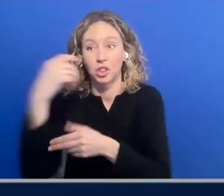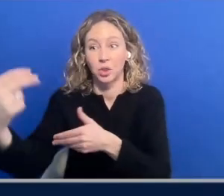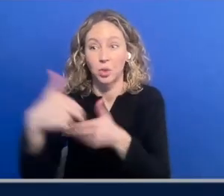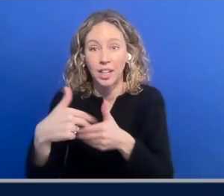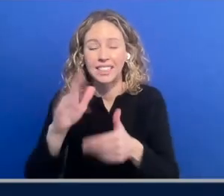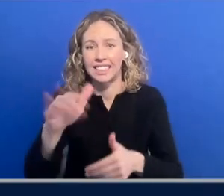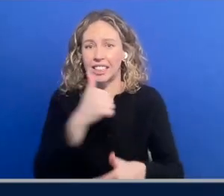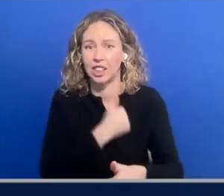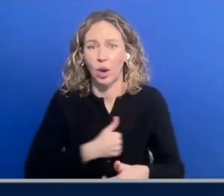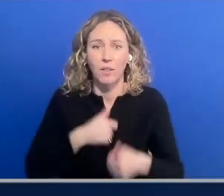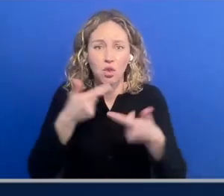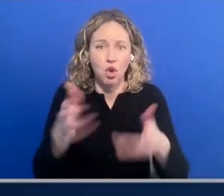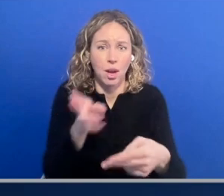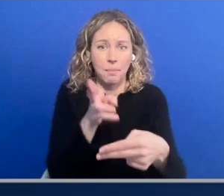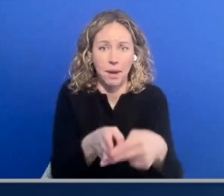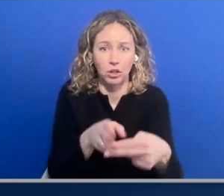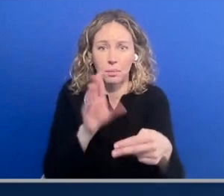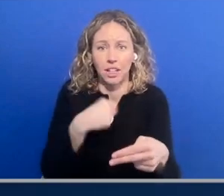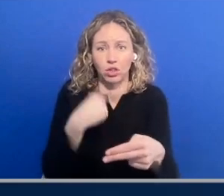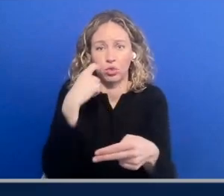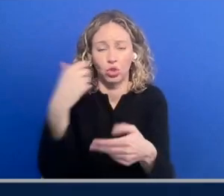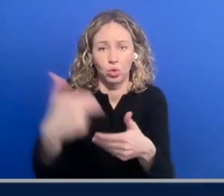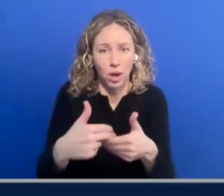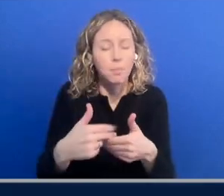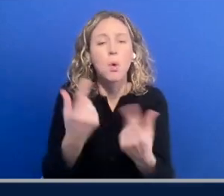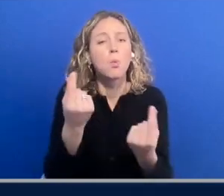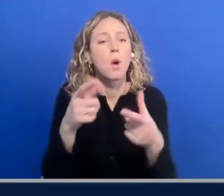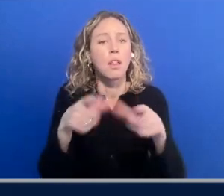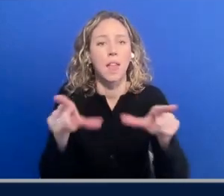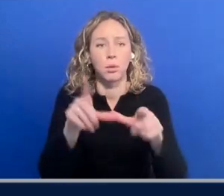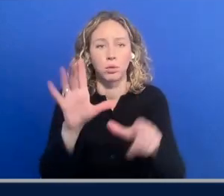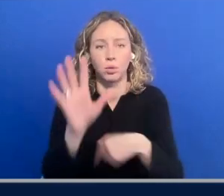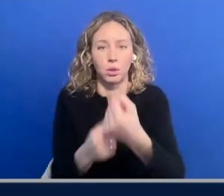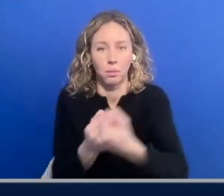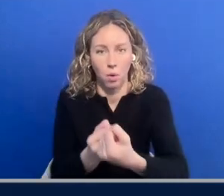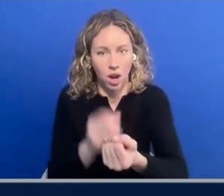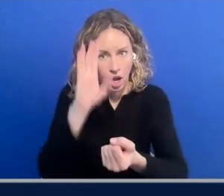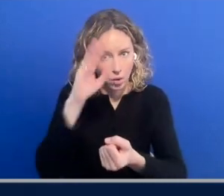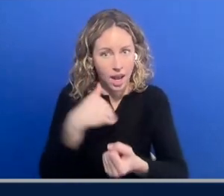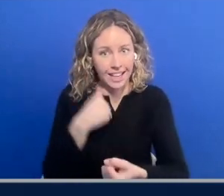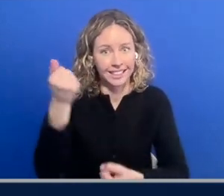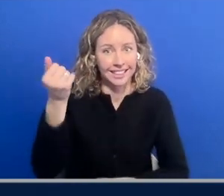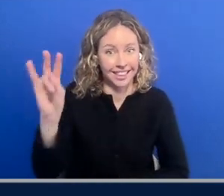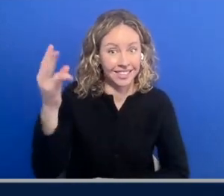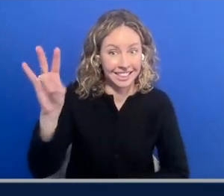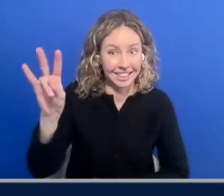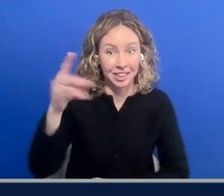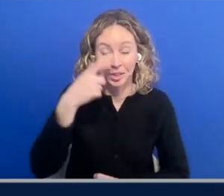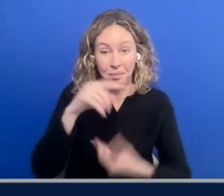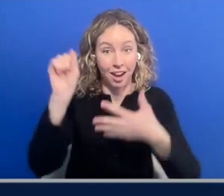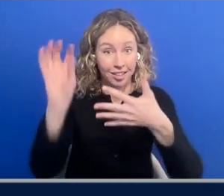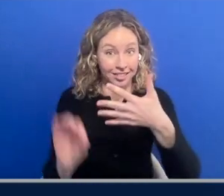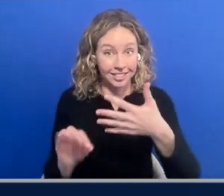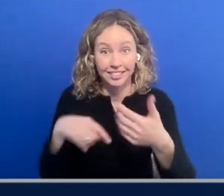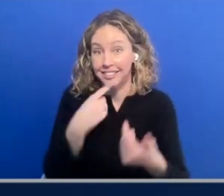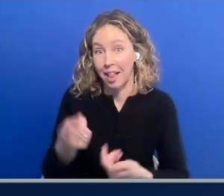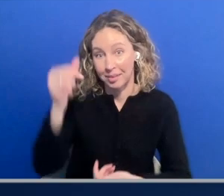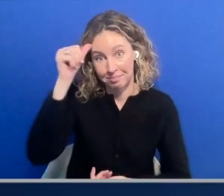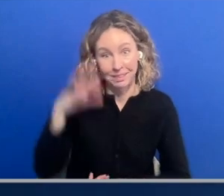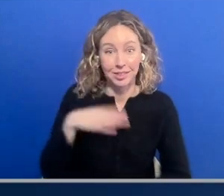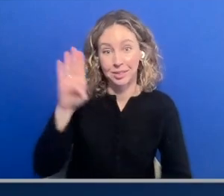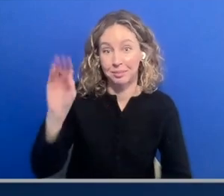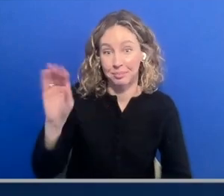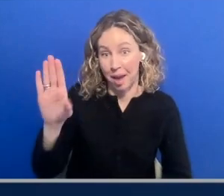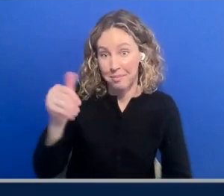this was already mentioned, but what languages are supported initially? I know you said there were 17. Would you mind telling Mr. Bob a few of those 17?